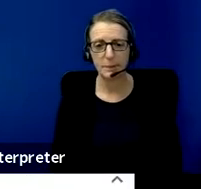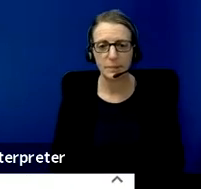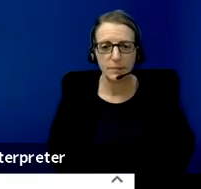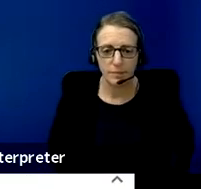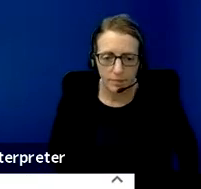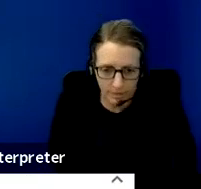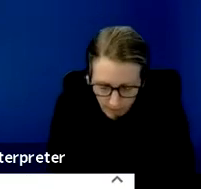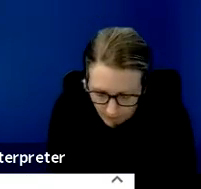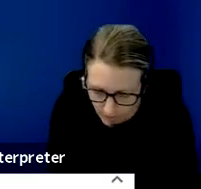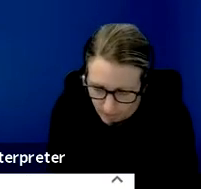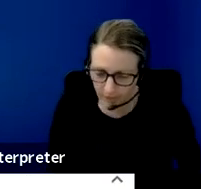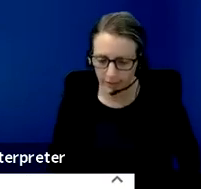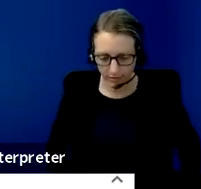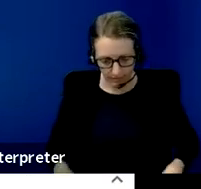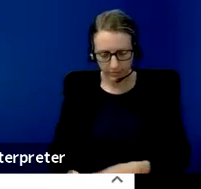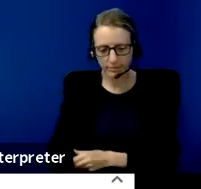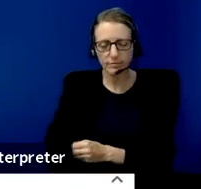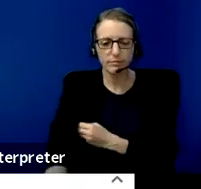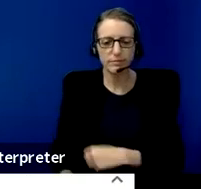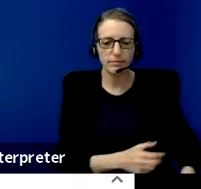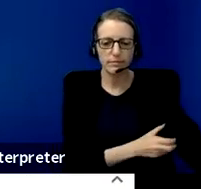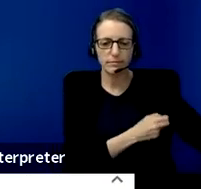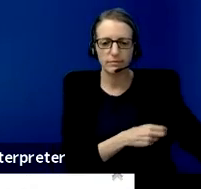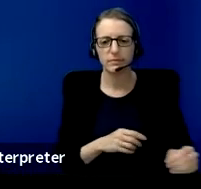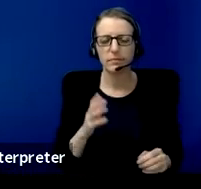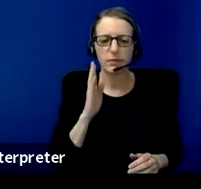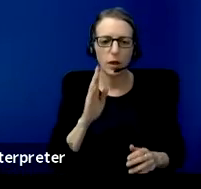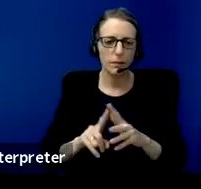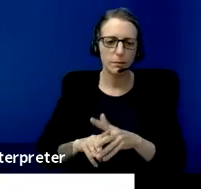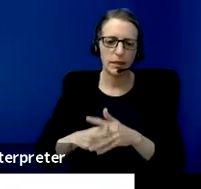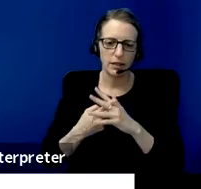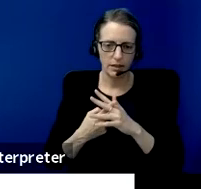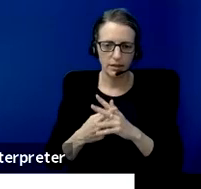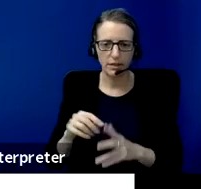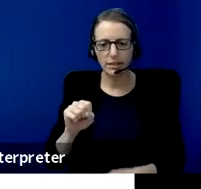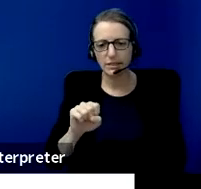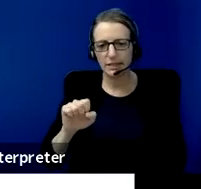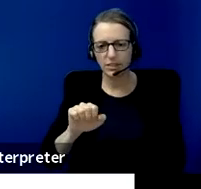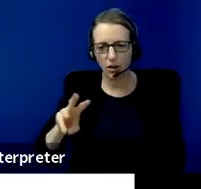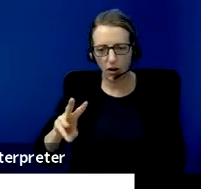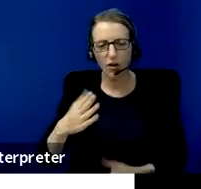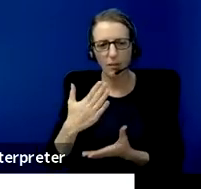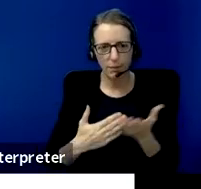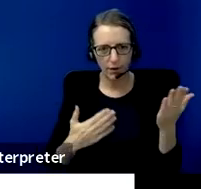So with that, we're going to begin Seesaw Part 3.